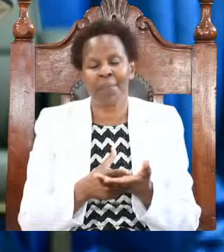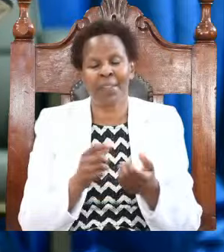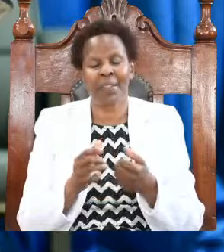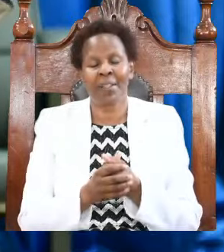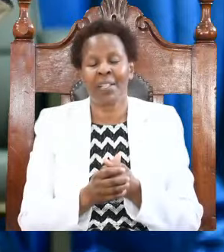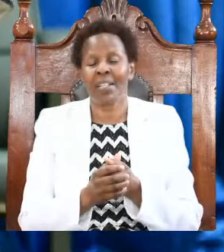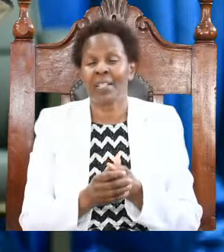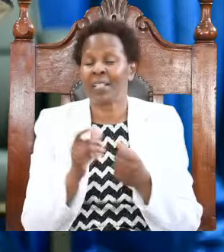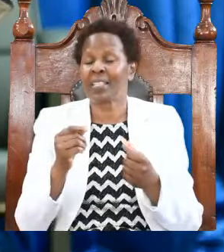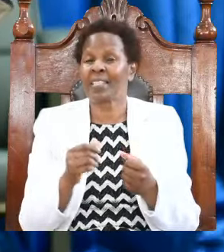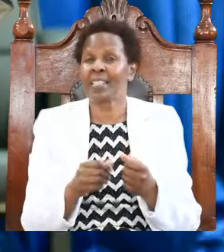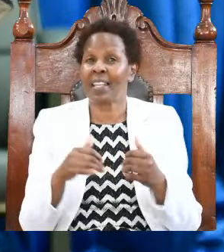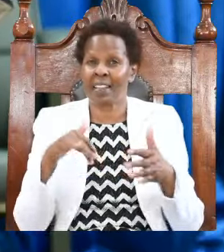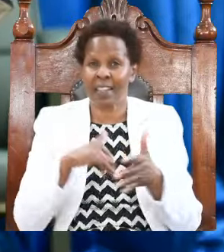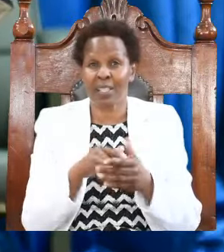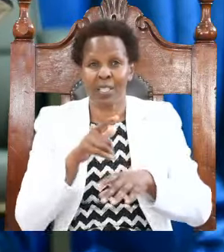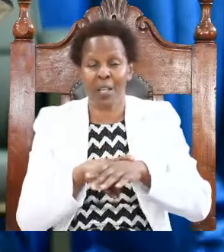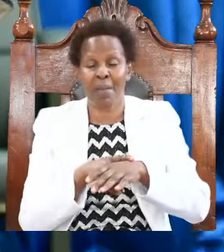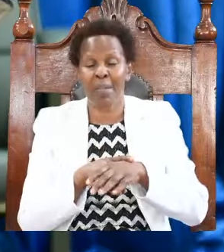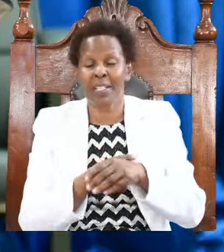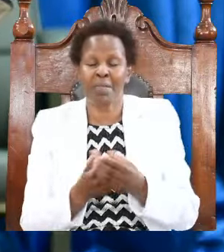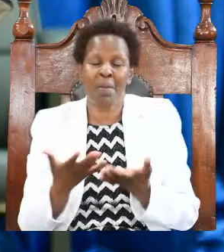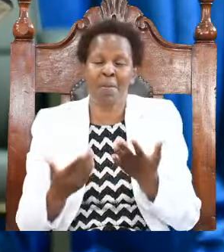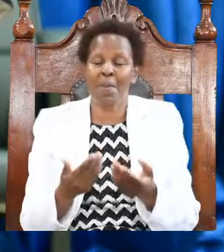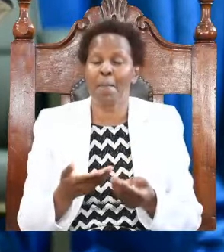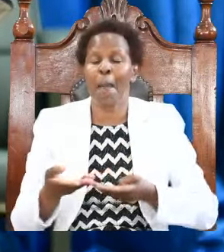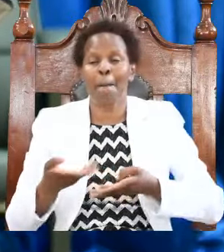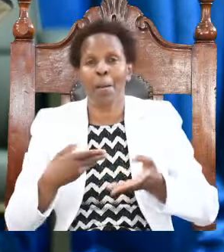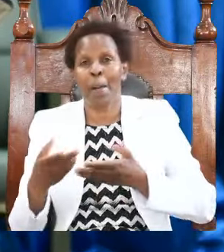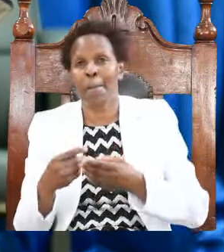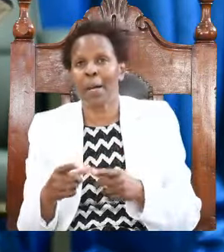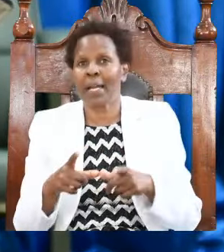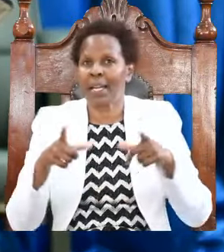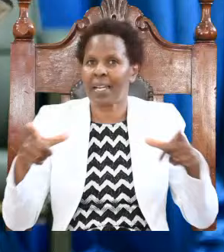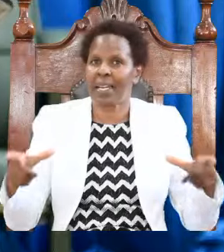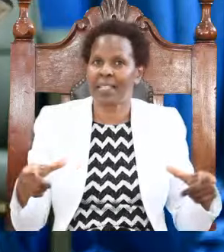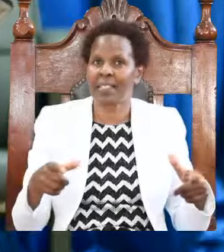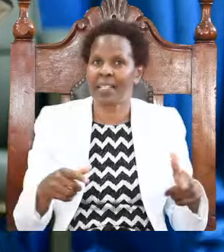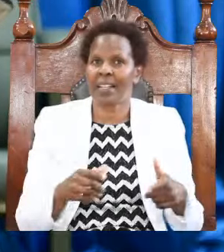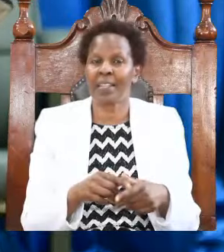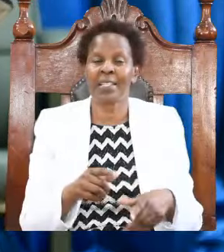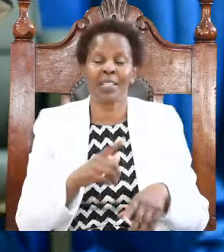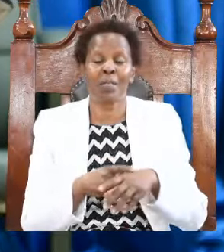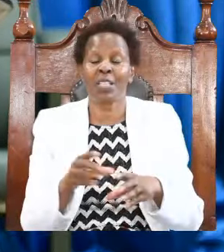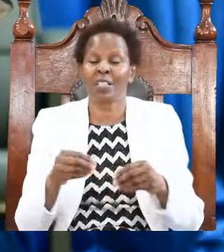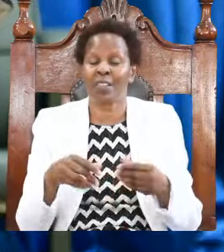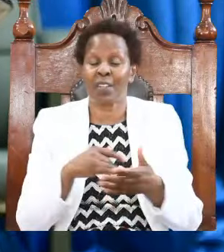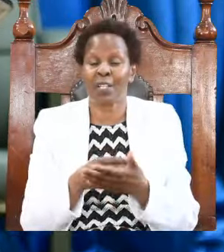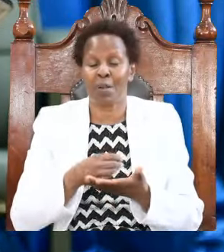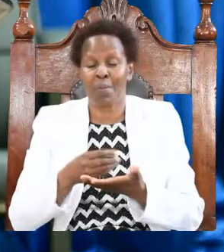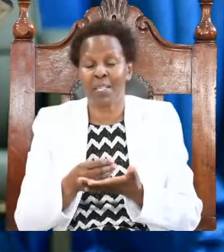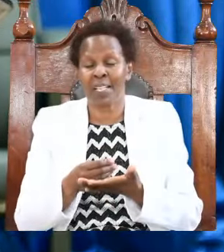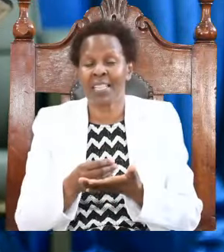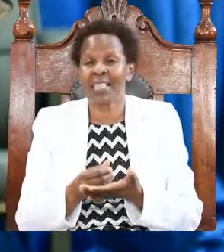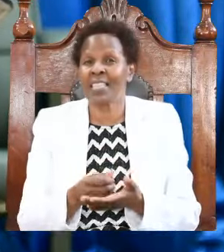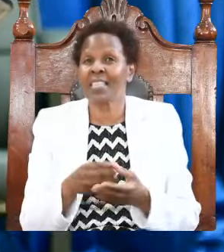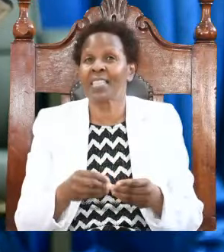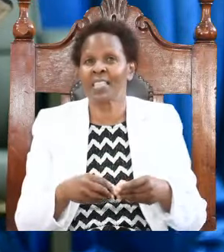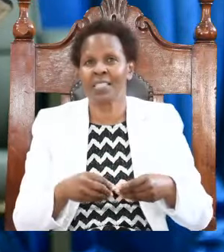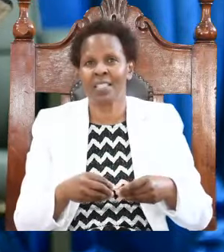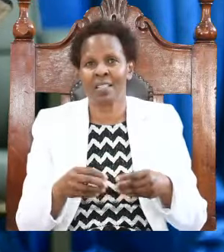If my personal goal at that particular time is to buy a piece of land, then I'll go and buy it. And you can see how committed I am, you know,